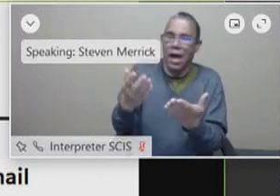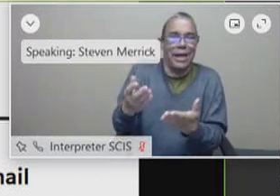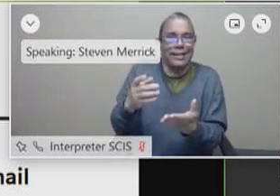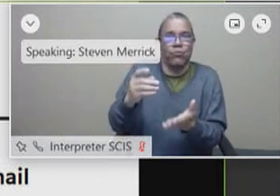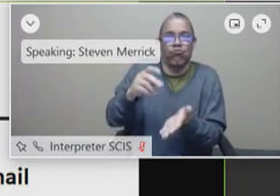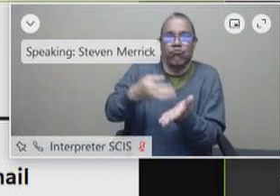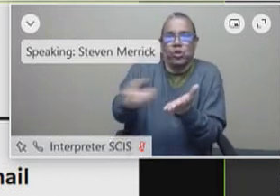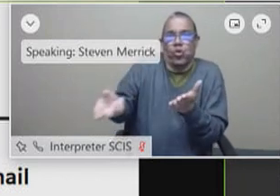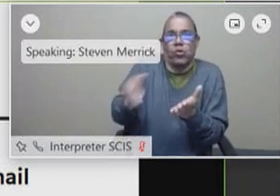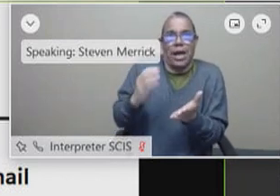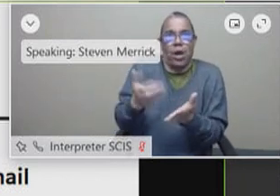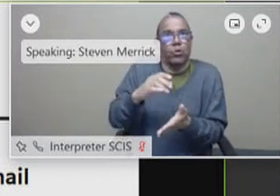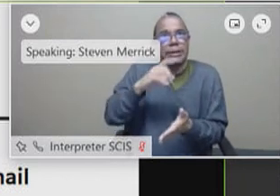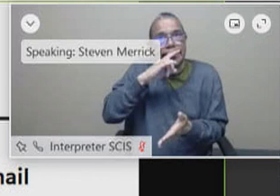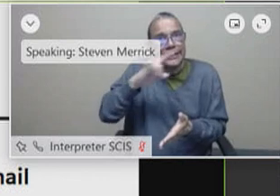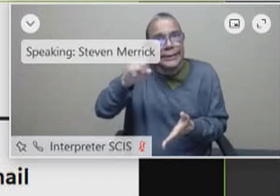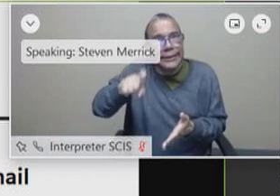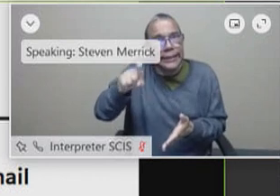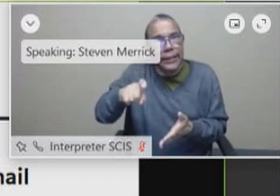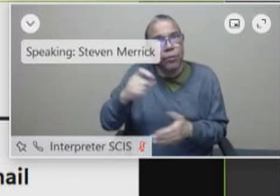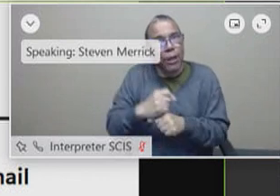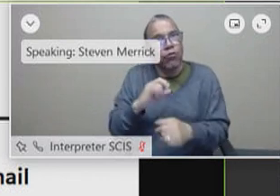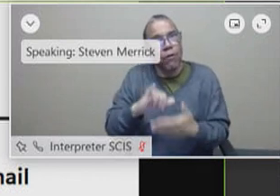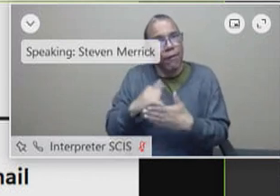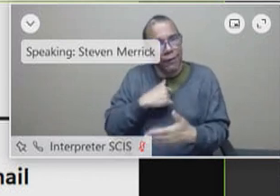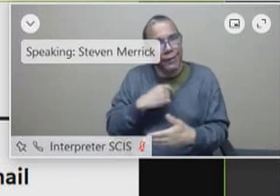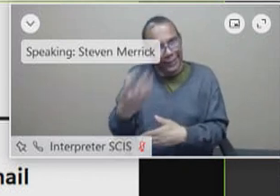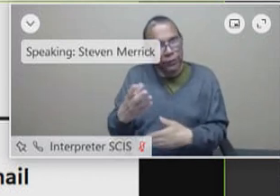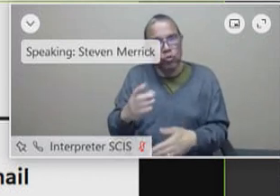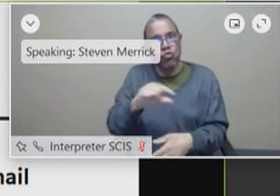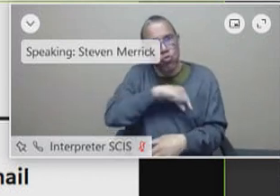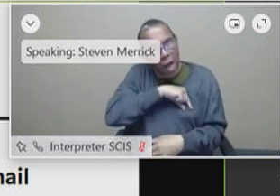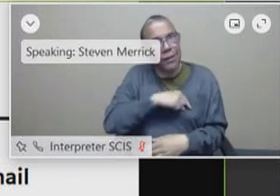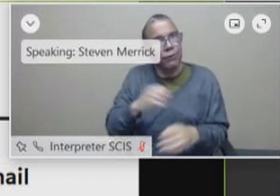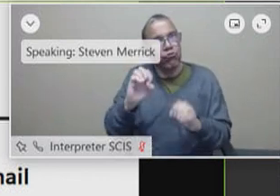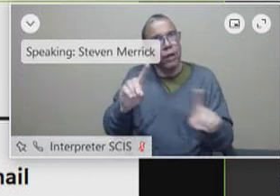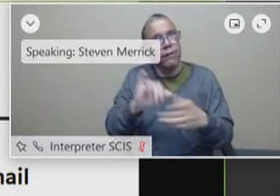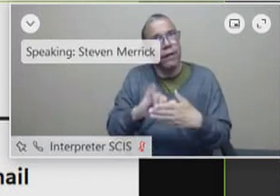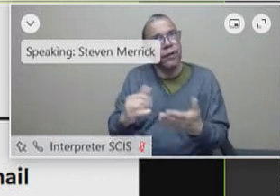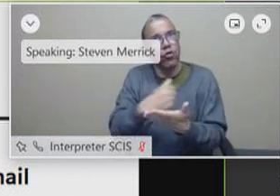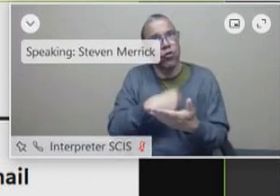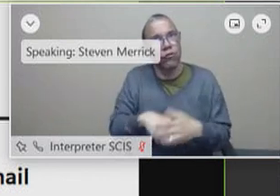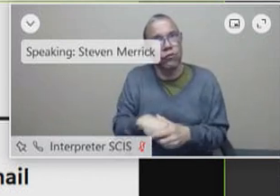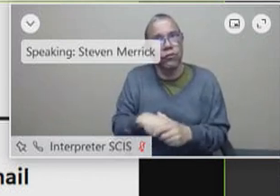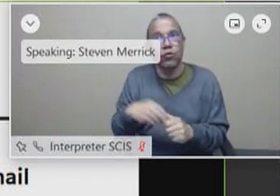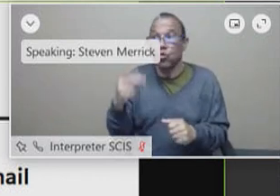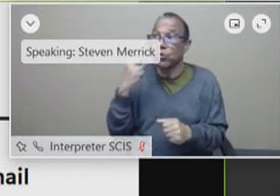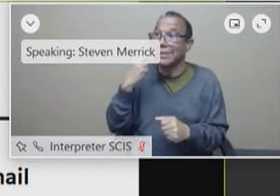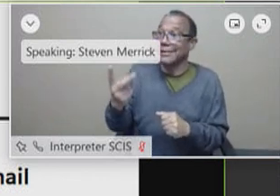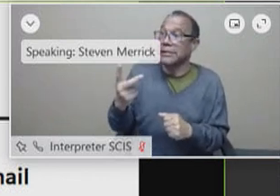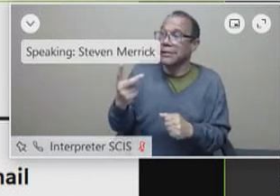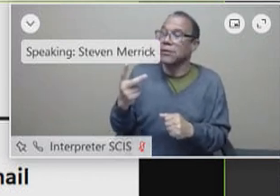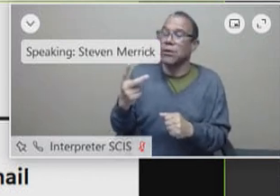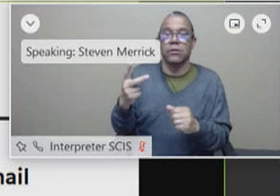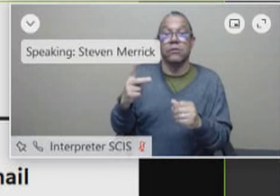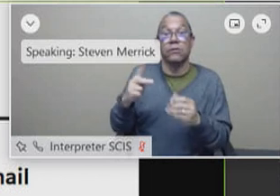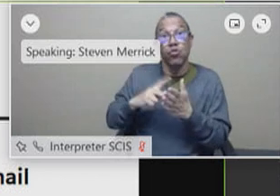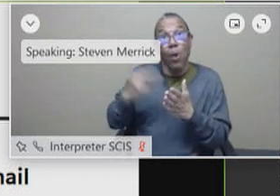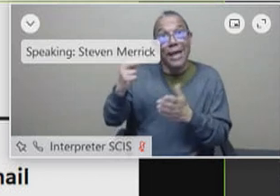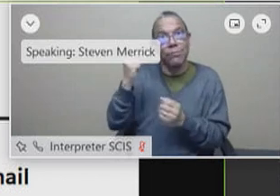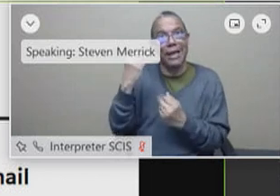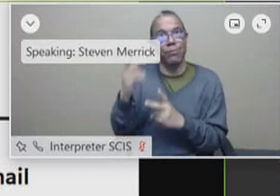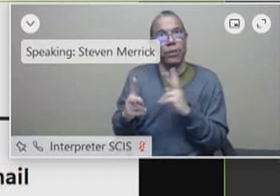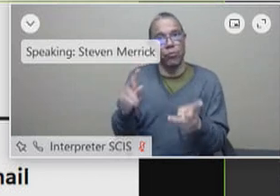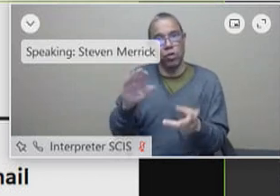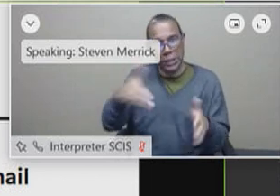kids need in order to ensure them the quality education they deserve. As you can see, more than twice as many people are dying